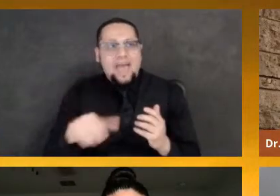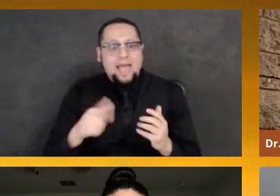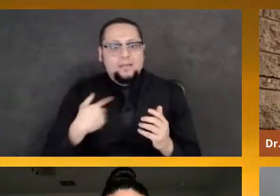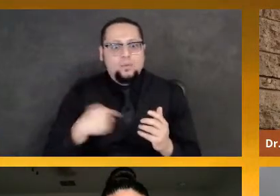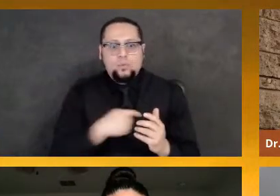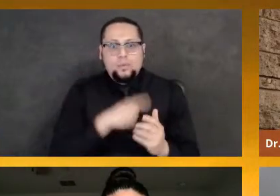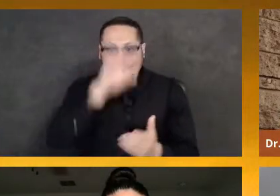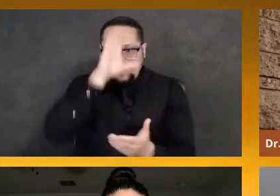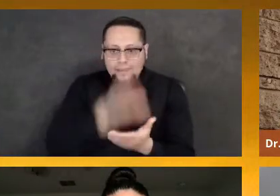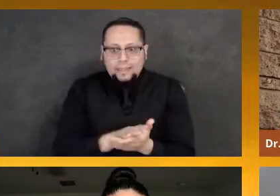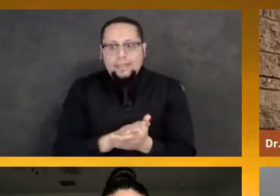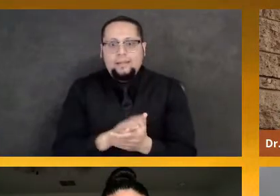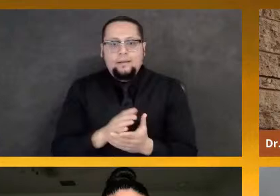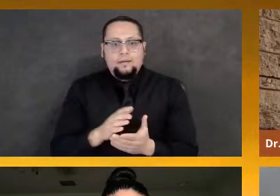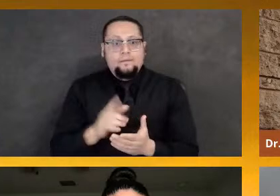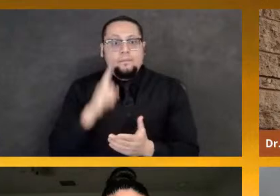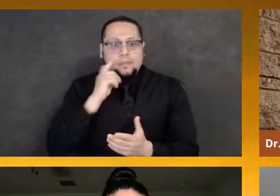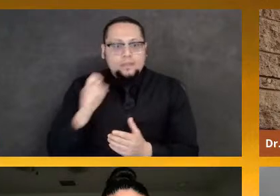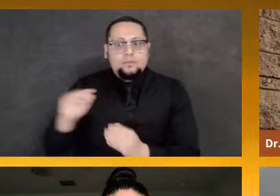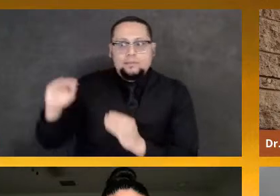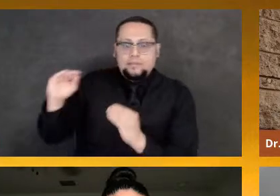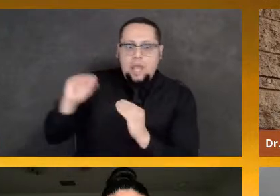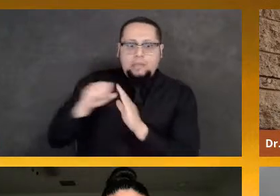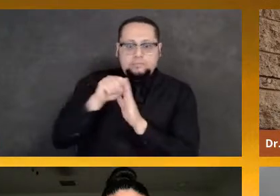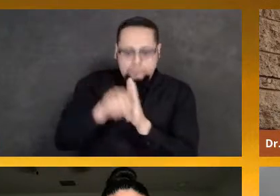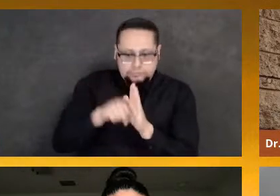into our culture. It's going to be